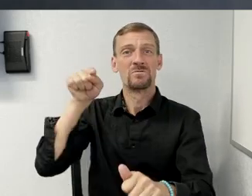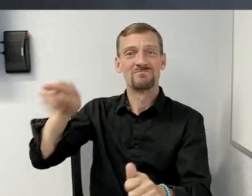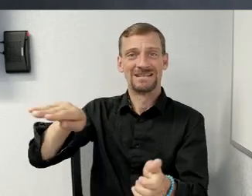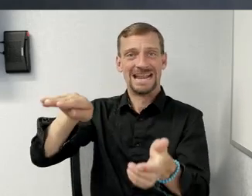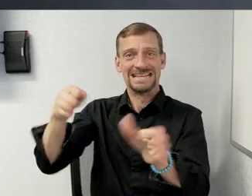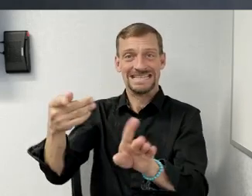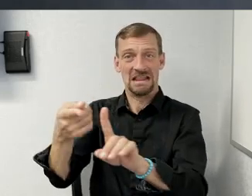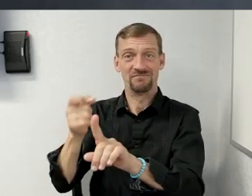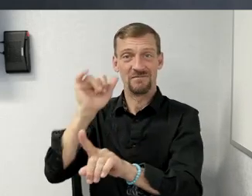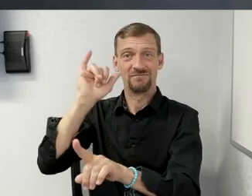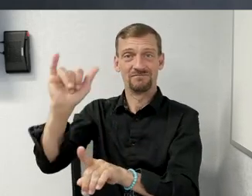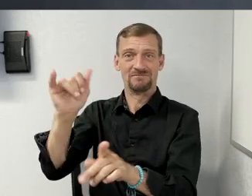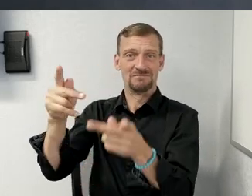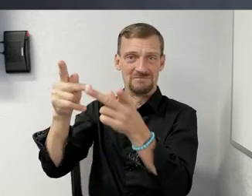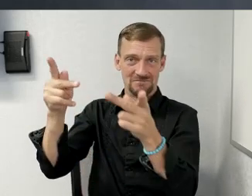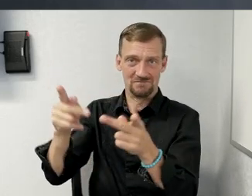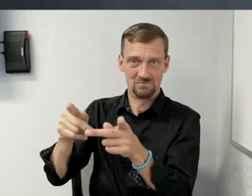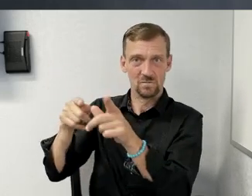Of the